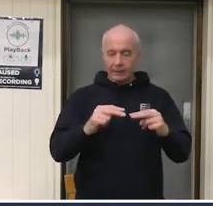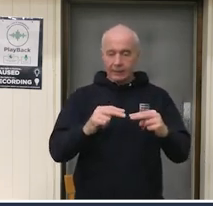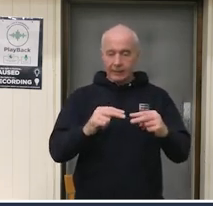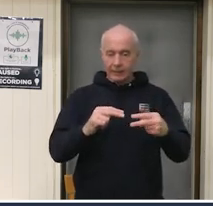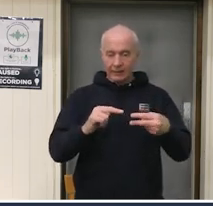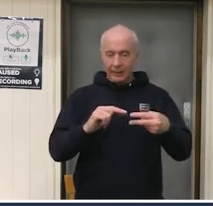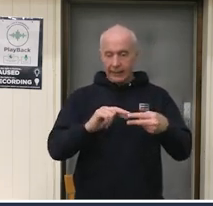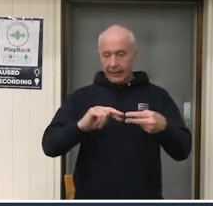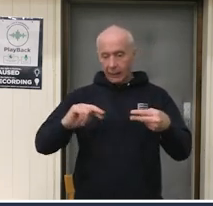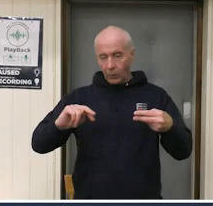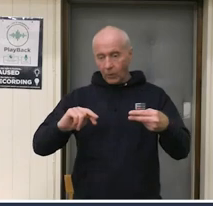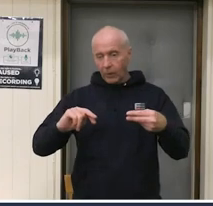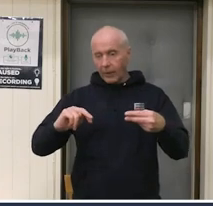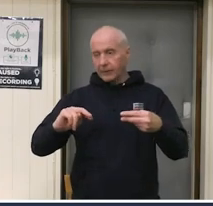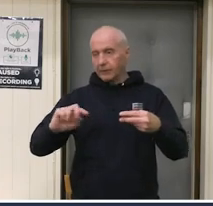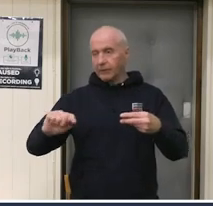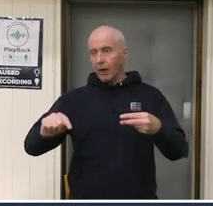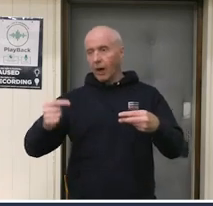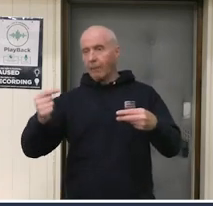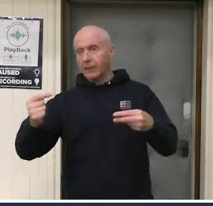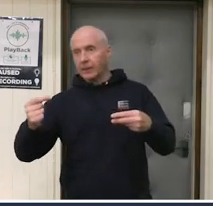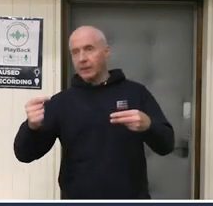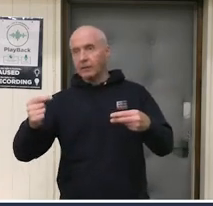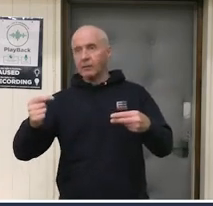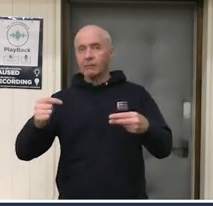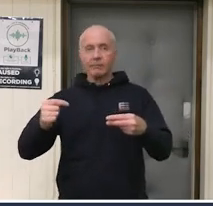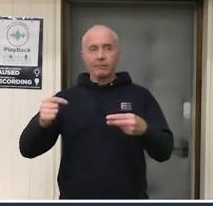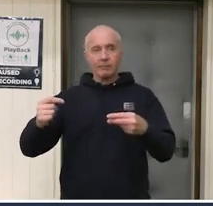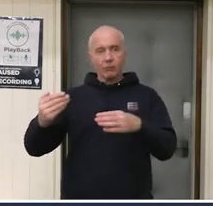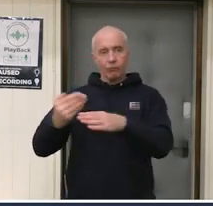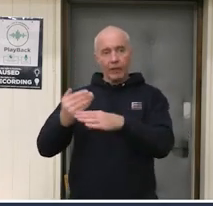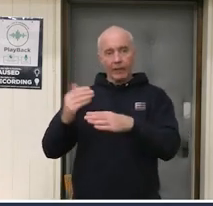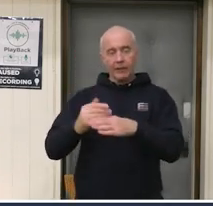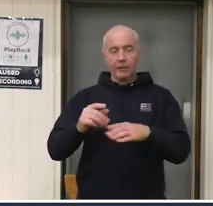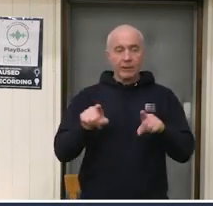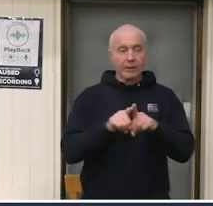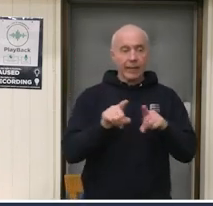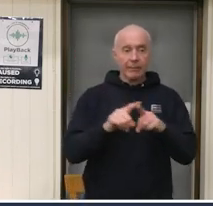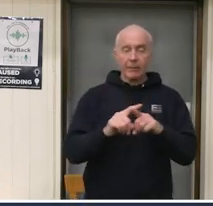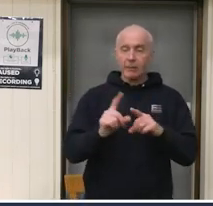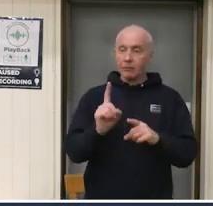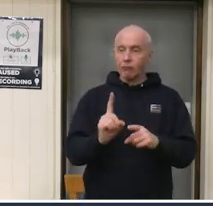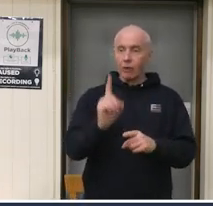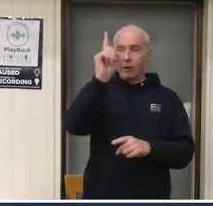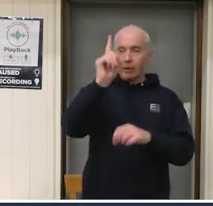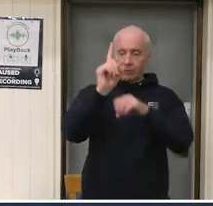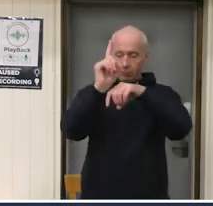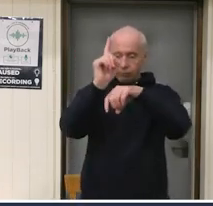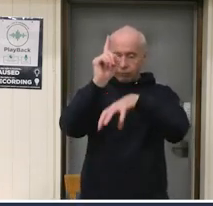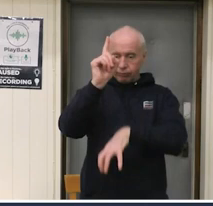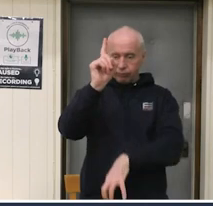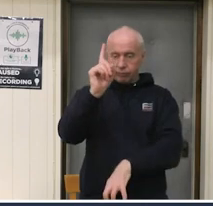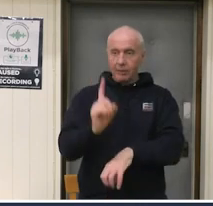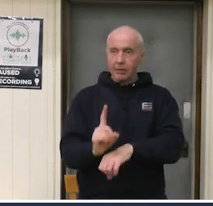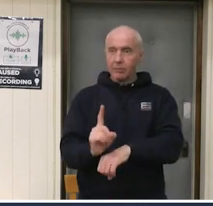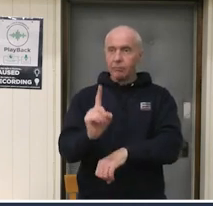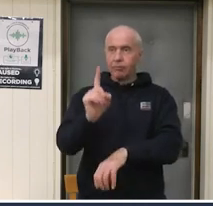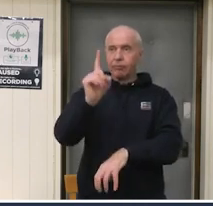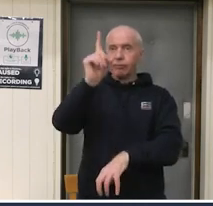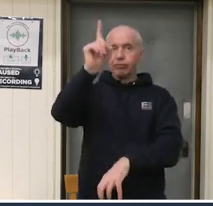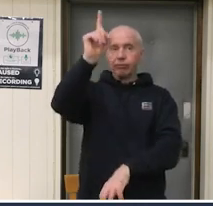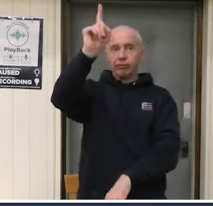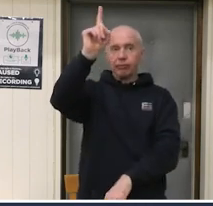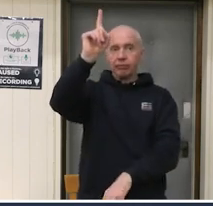of a balloon, the air goes one way, the balloon goes another, or a rocket with the fuel going one way and the rocket going